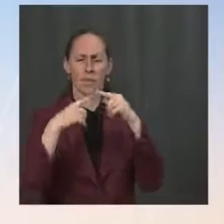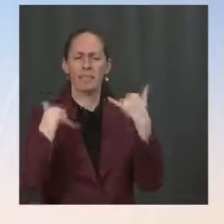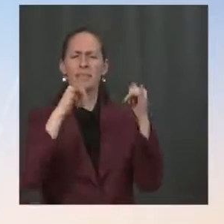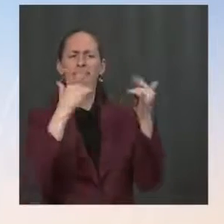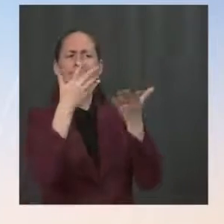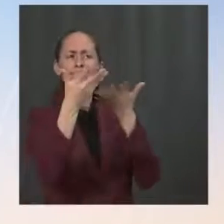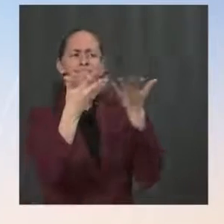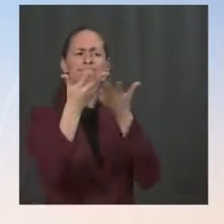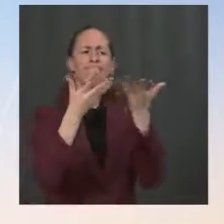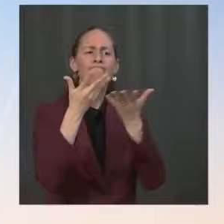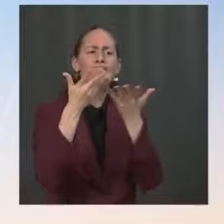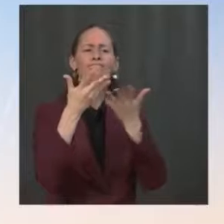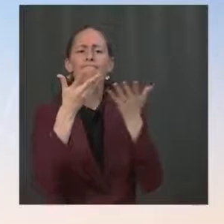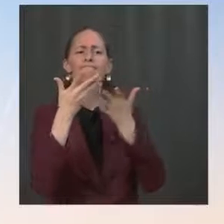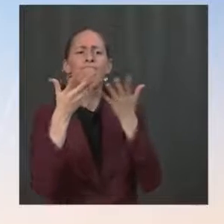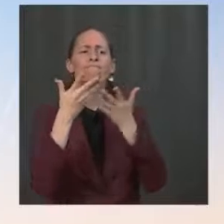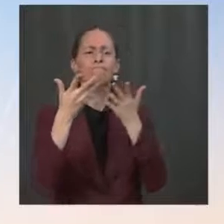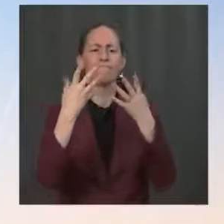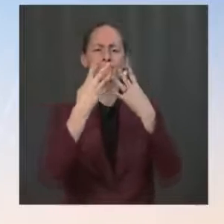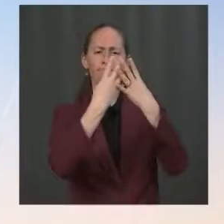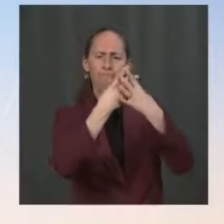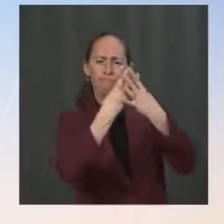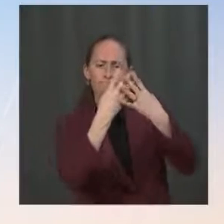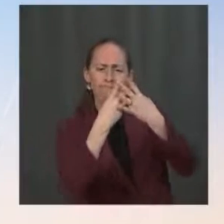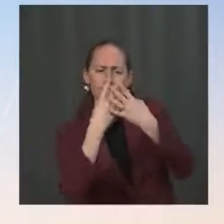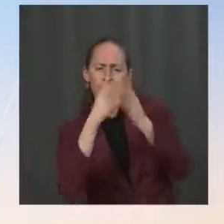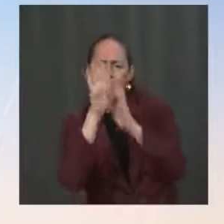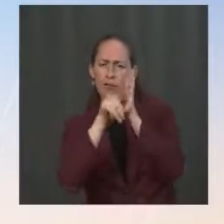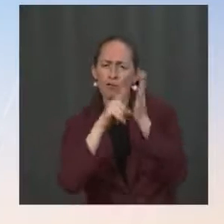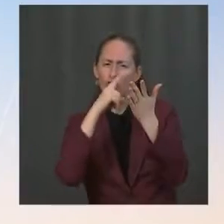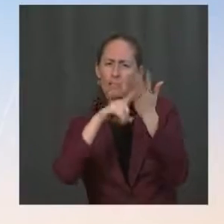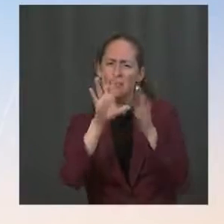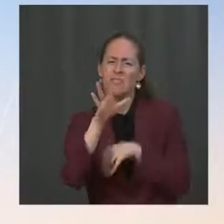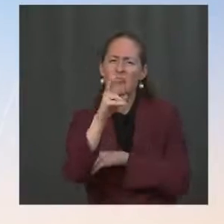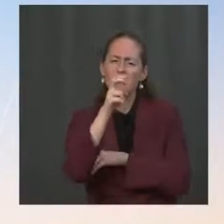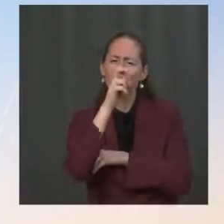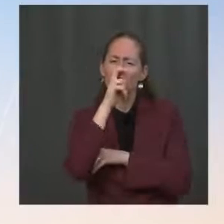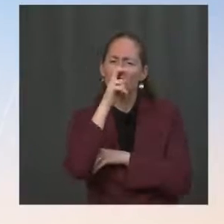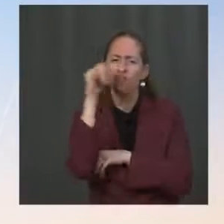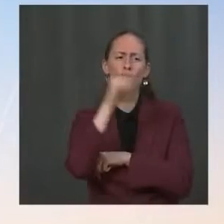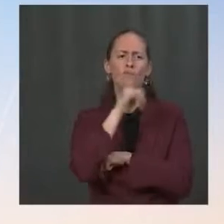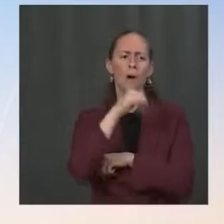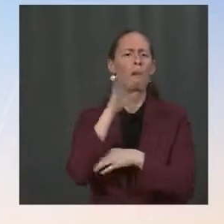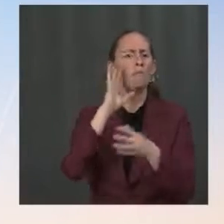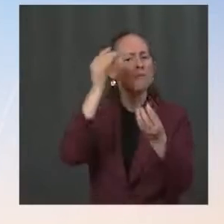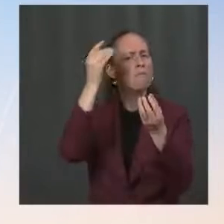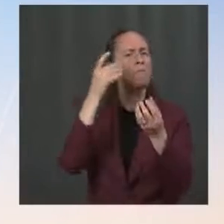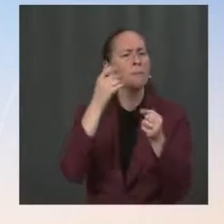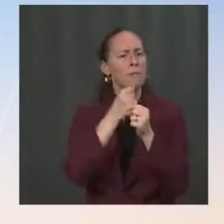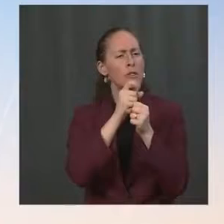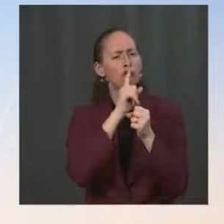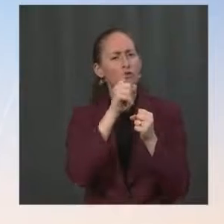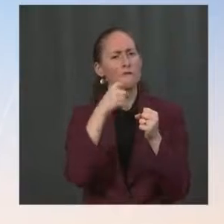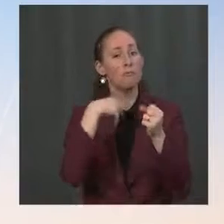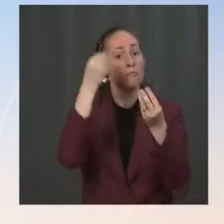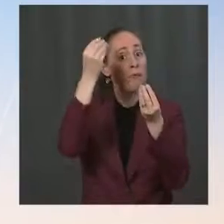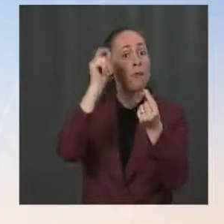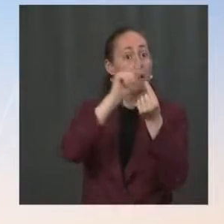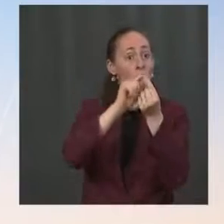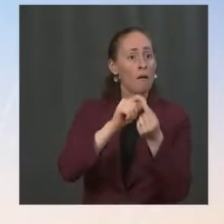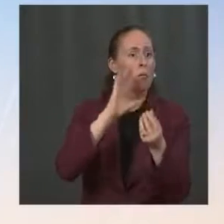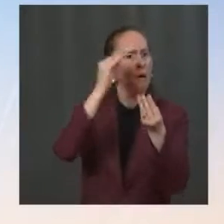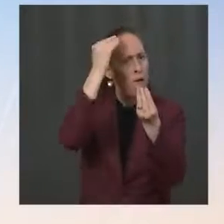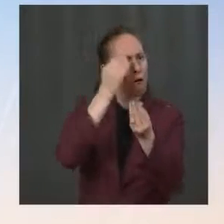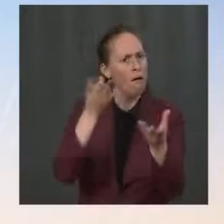intensive vetting process, and we've been working hard to do that behind the scenes, and we're going to continue to convey clearly that this is also part of who we are, part